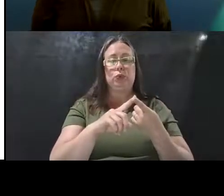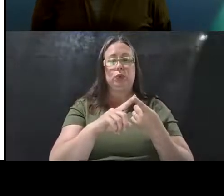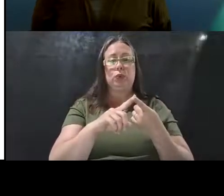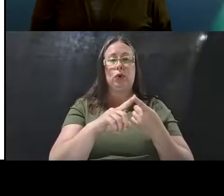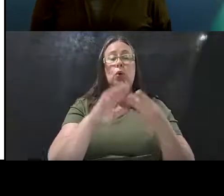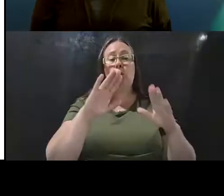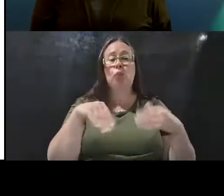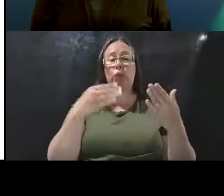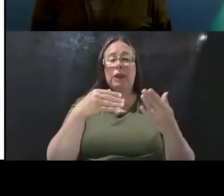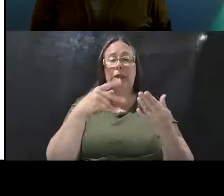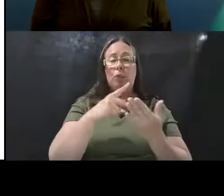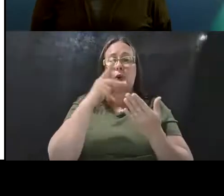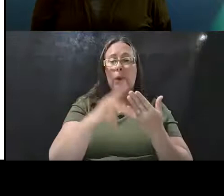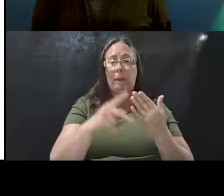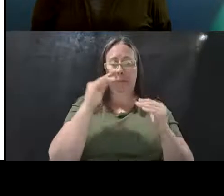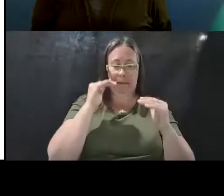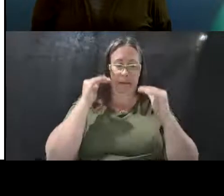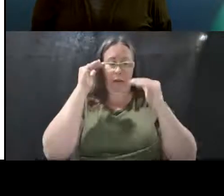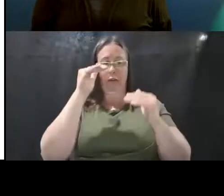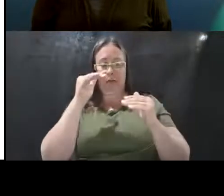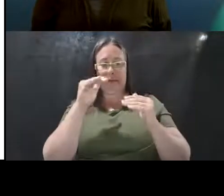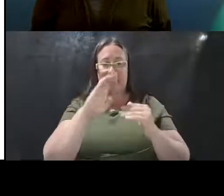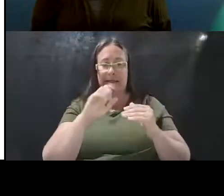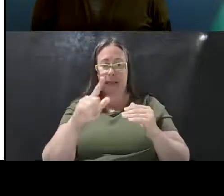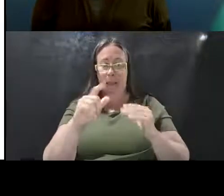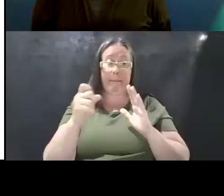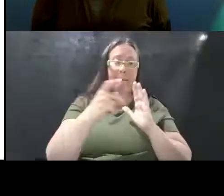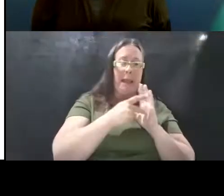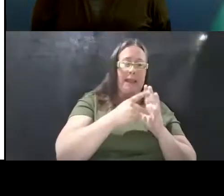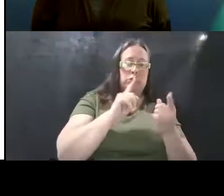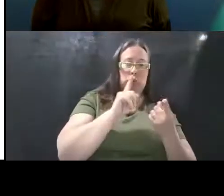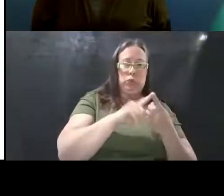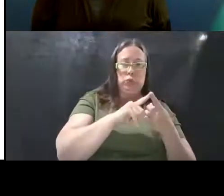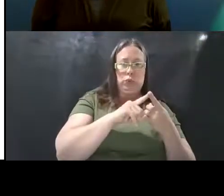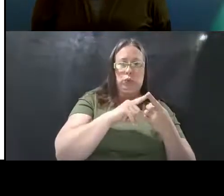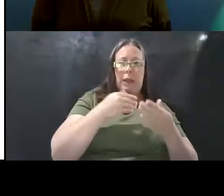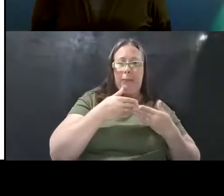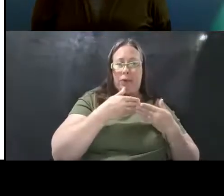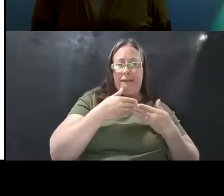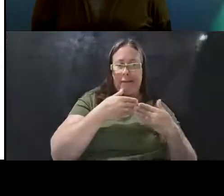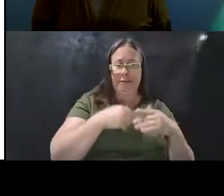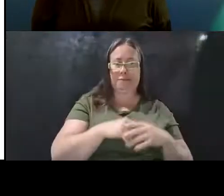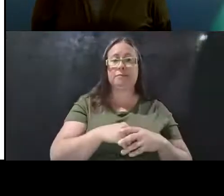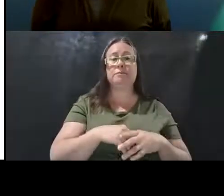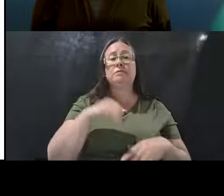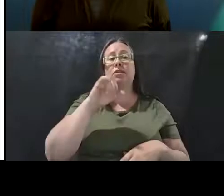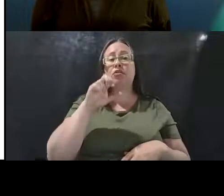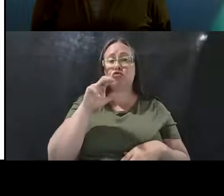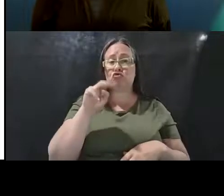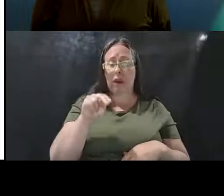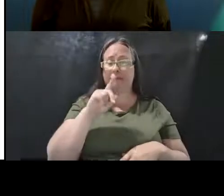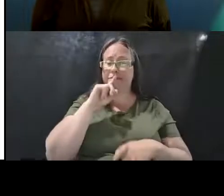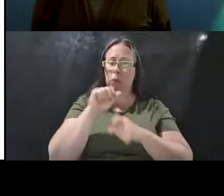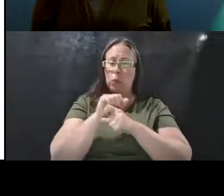reprogram an adult cell back into an embryonic-like state. So John Gurdon actually worked with frogs,